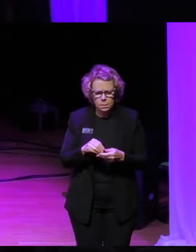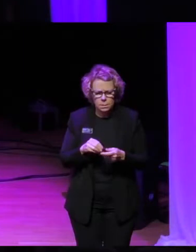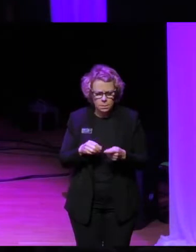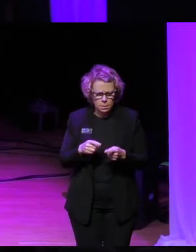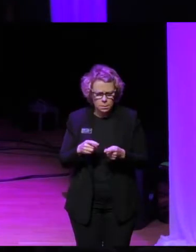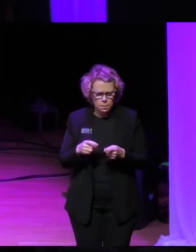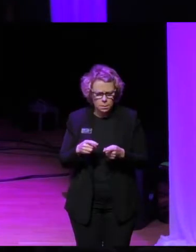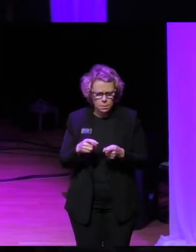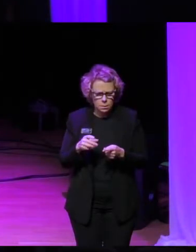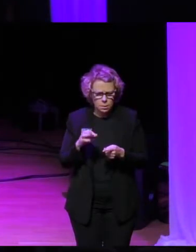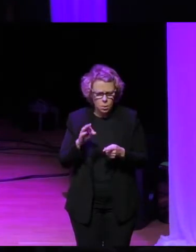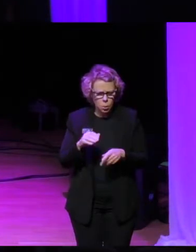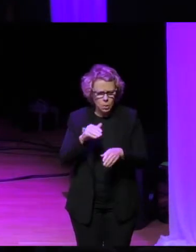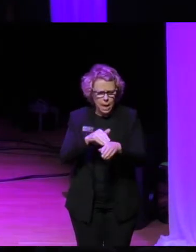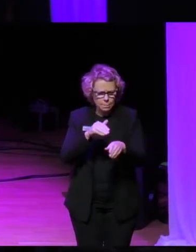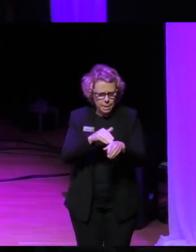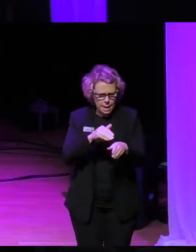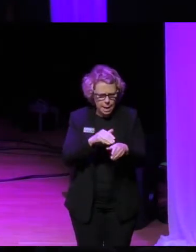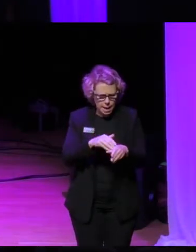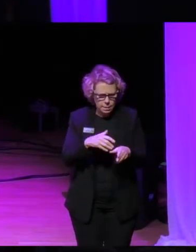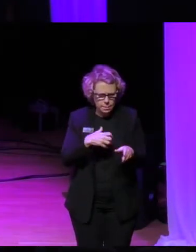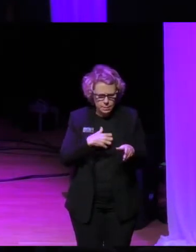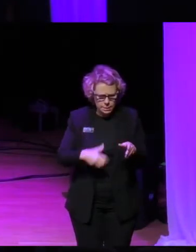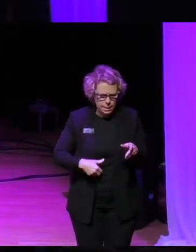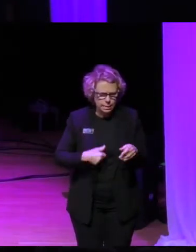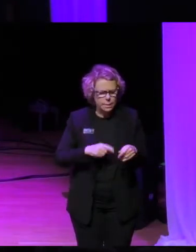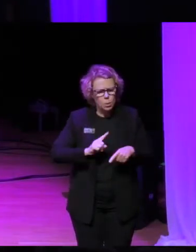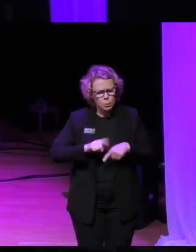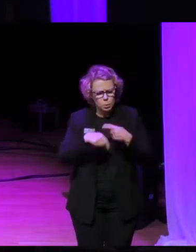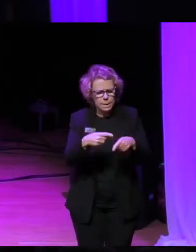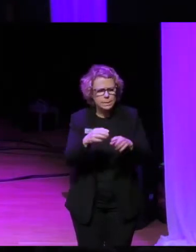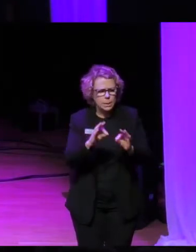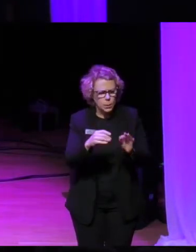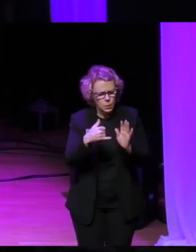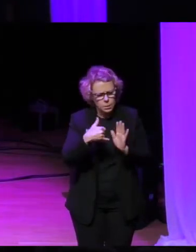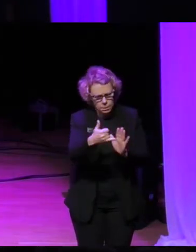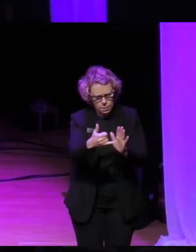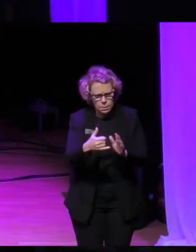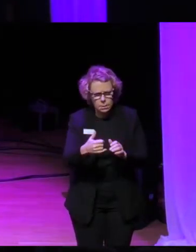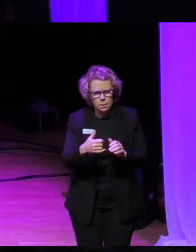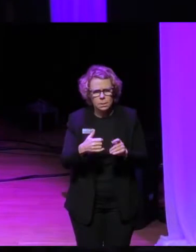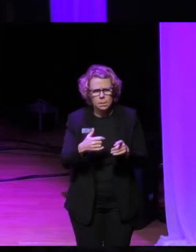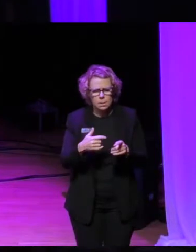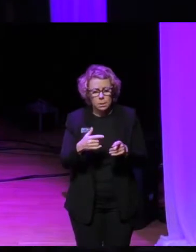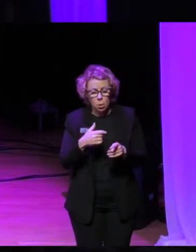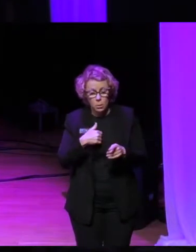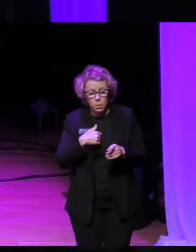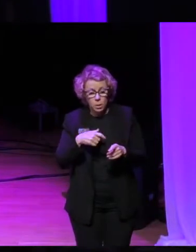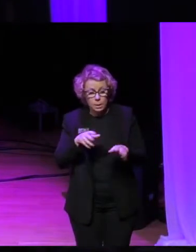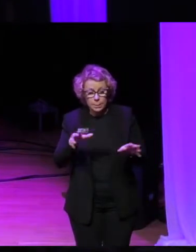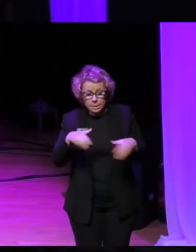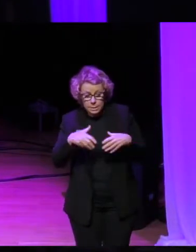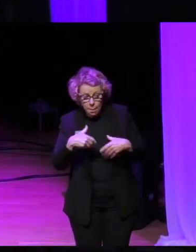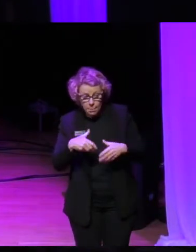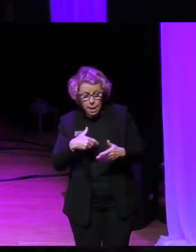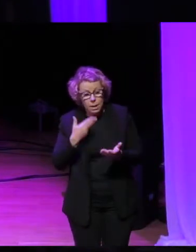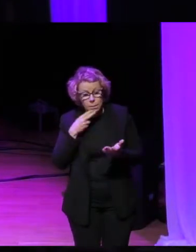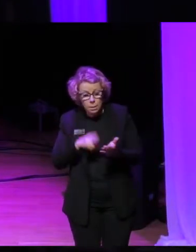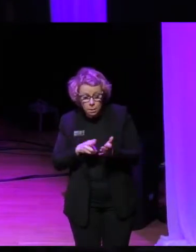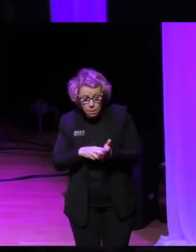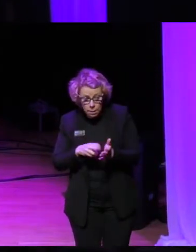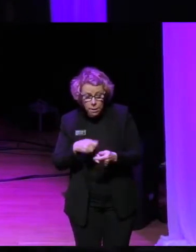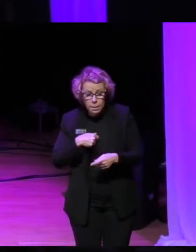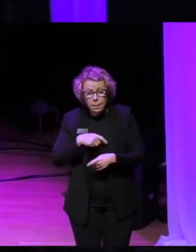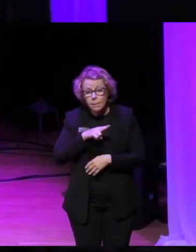that, because every so often articles pop up that say, okay, now we have enough for impeachment, or now we're preparing it, we're getting very